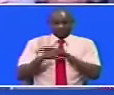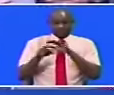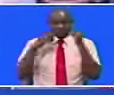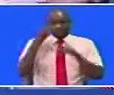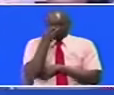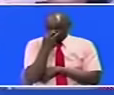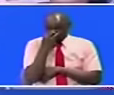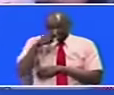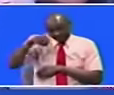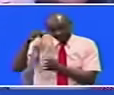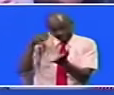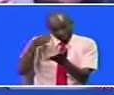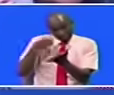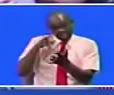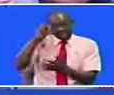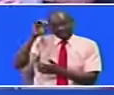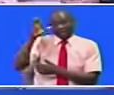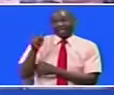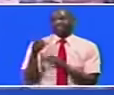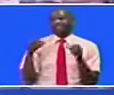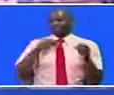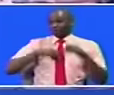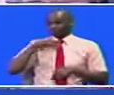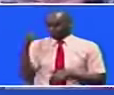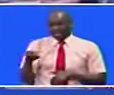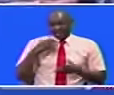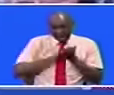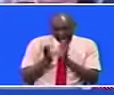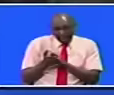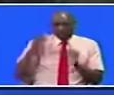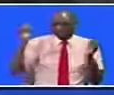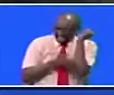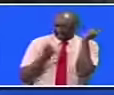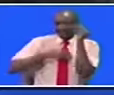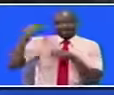the alleged links to the NYS saga that seems to get uglier by the day.